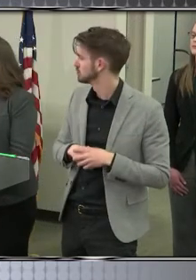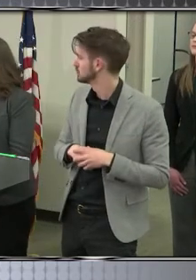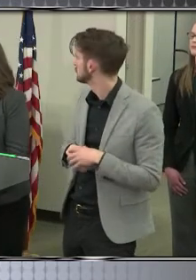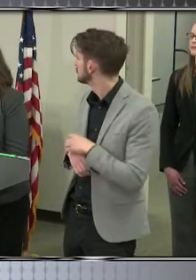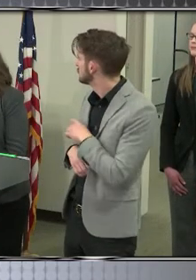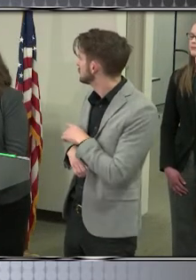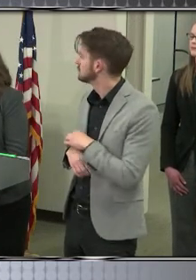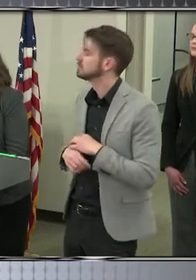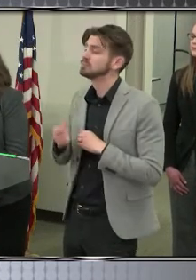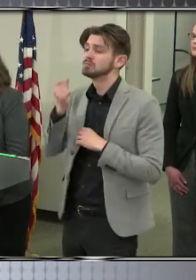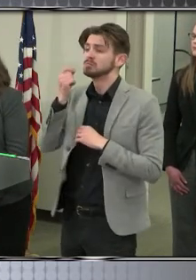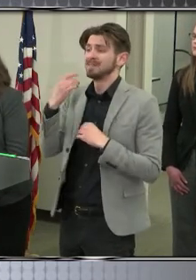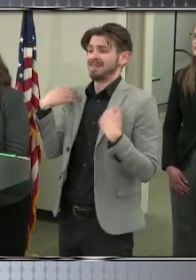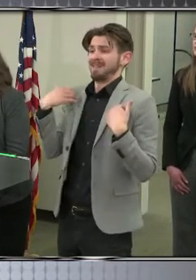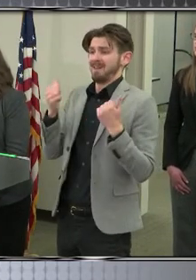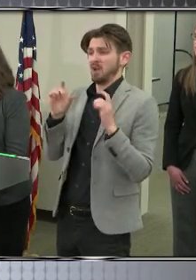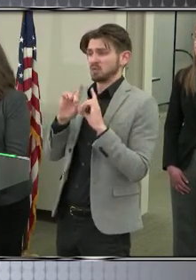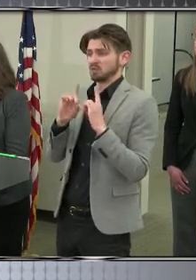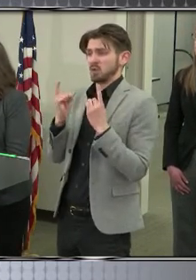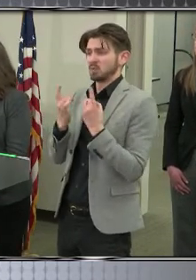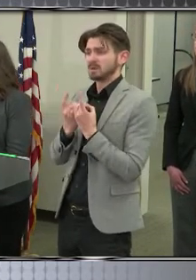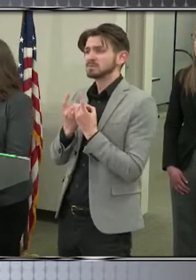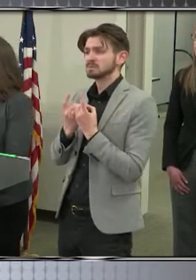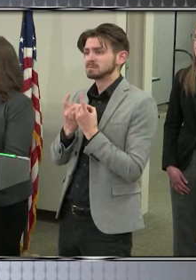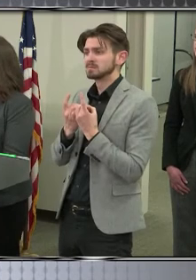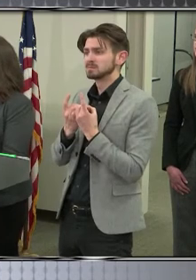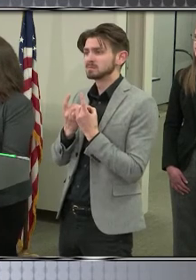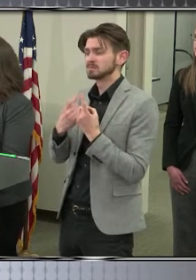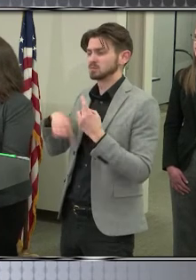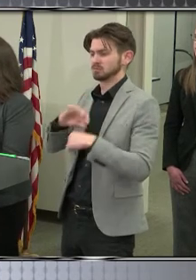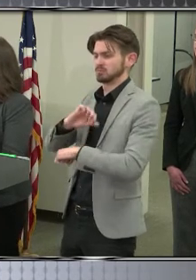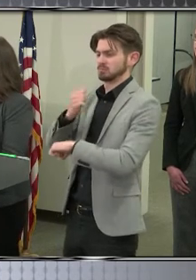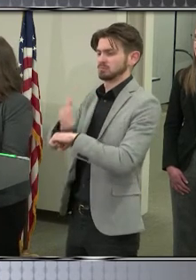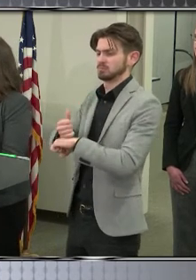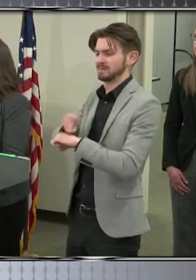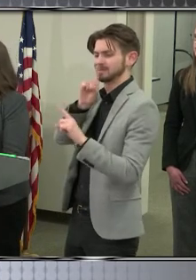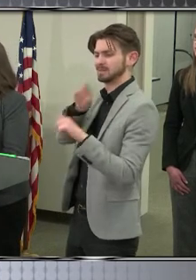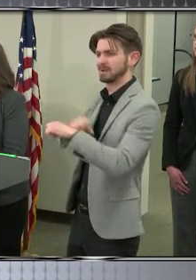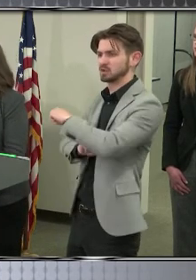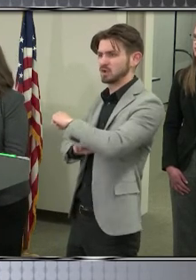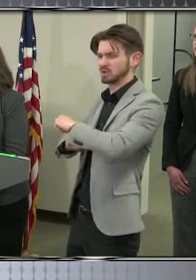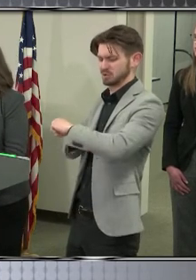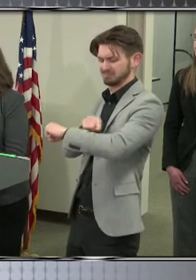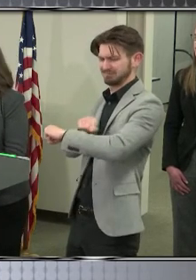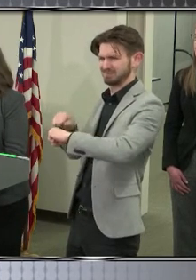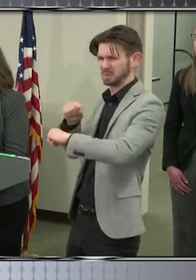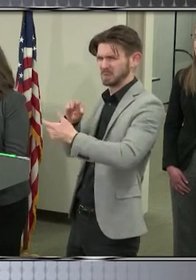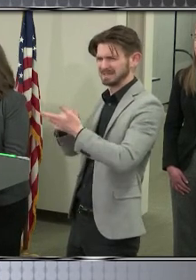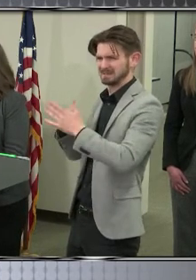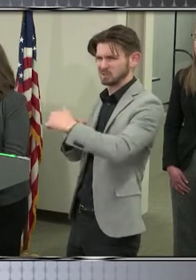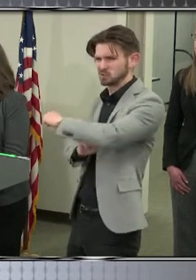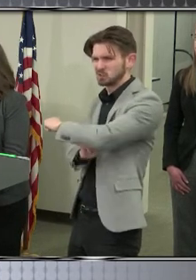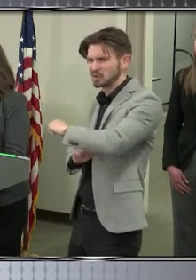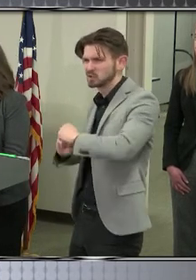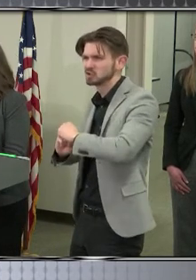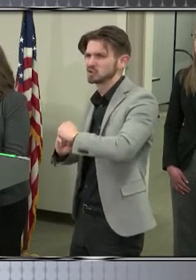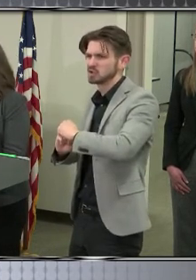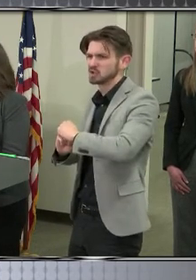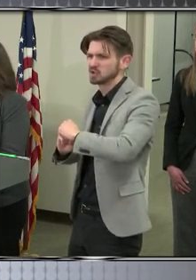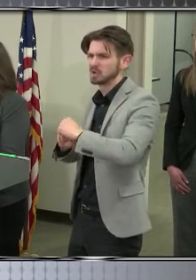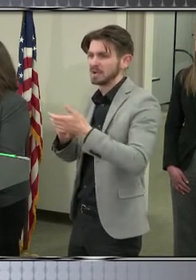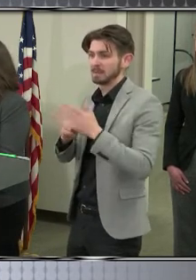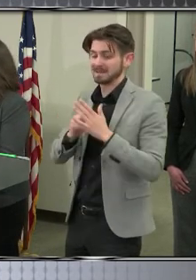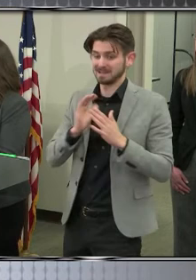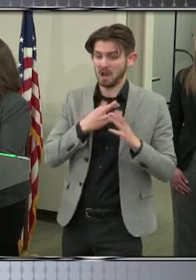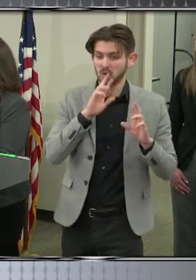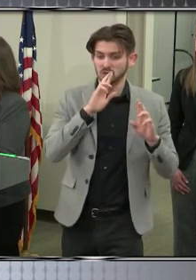So within the health department, we have activated our incident command structure. And what that does is allow us to streamline our response and bring